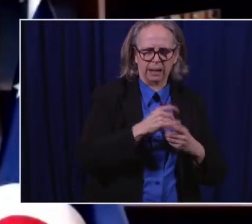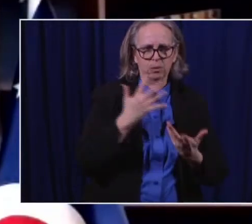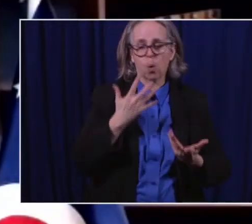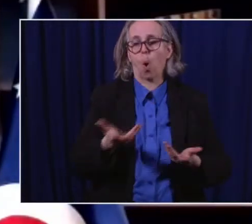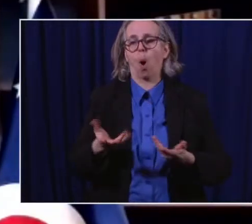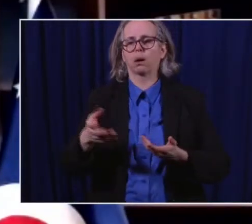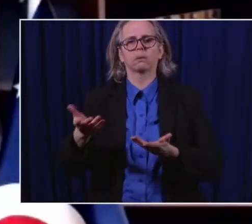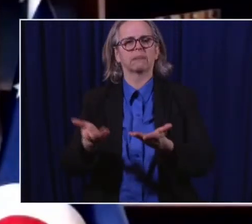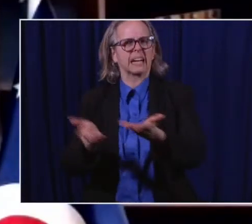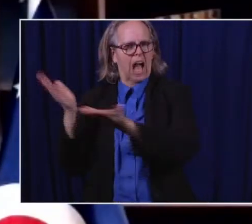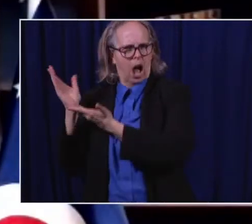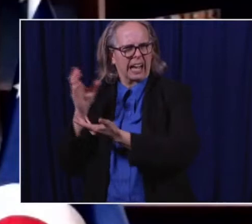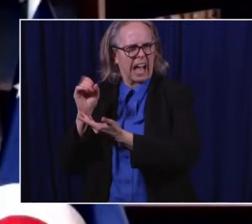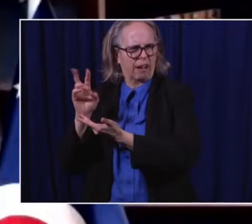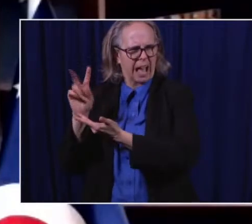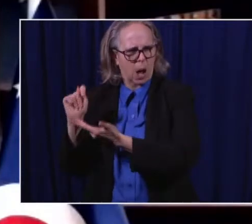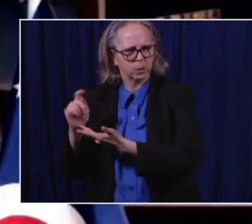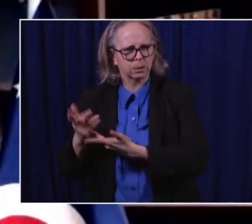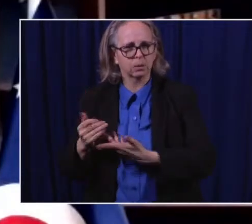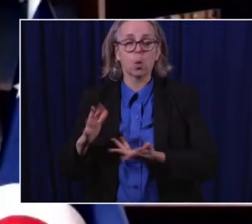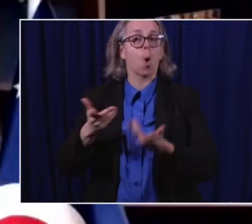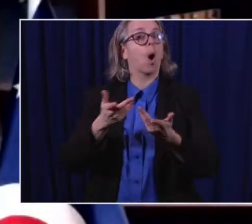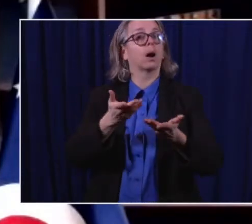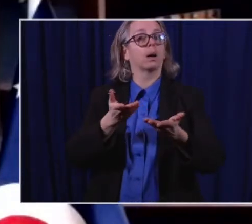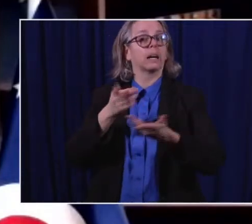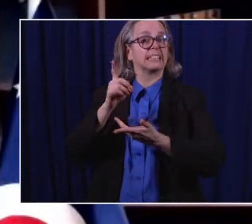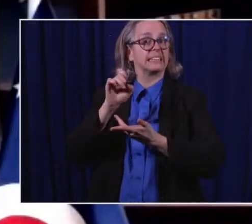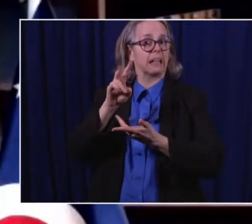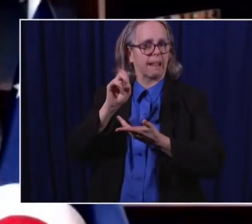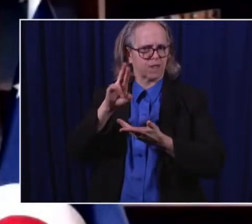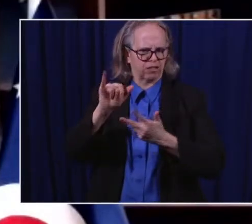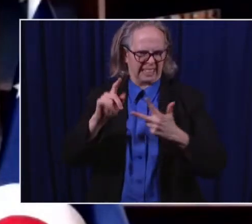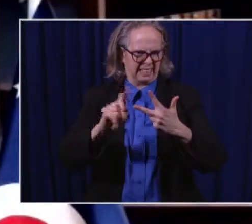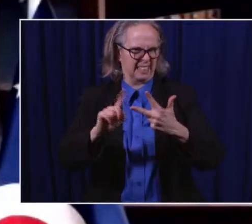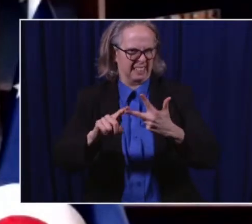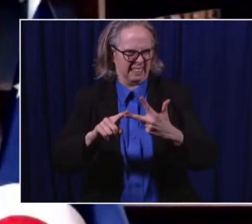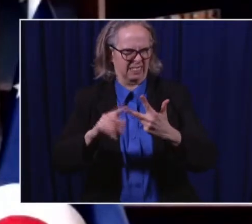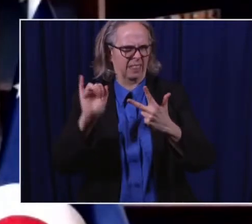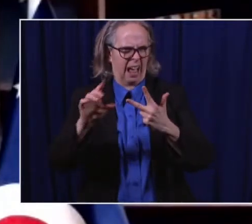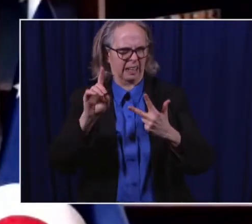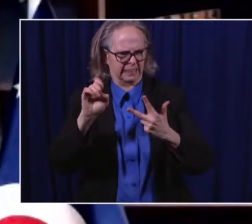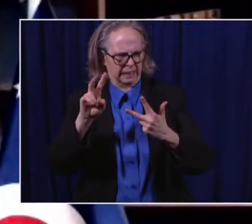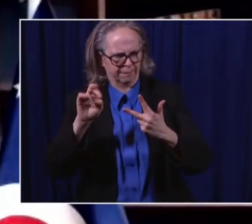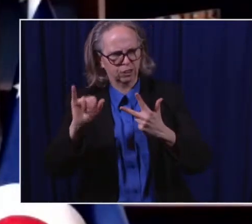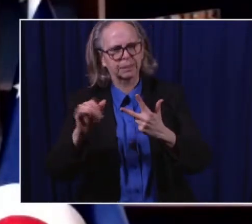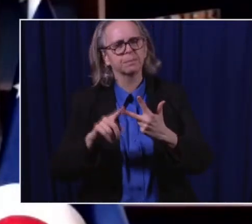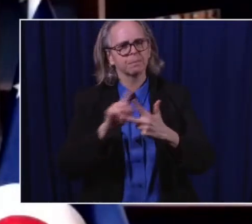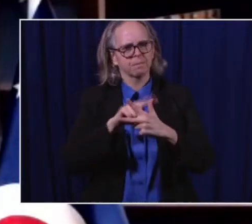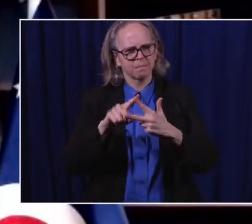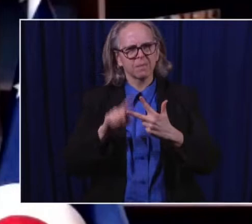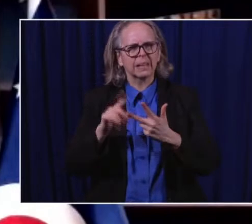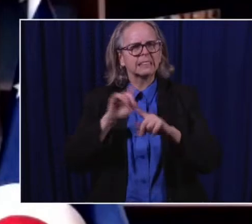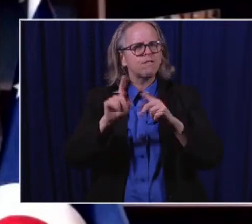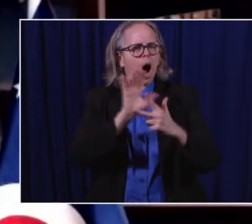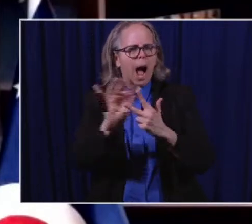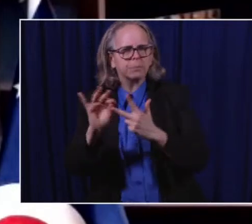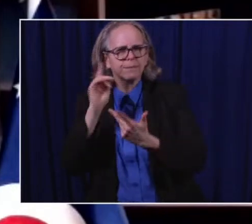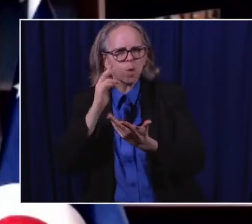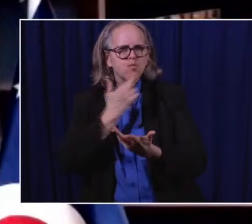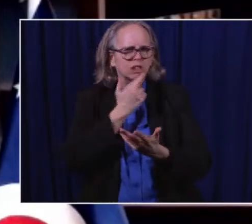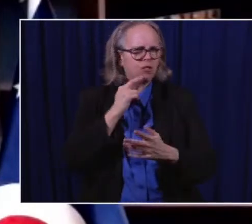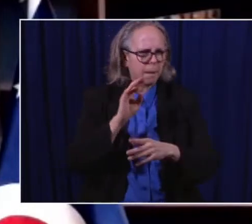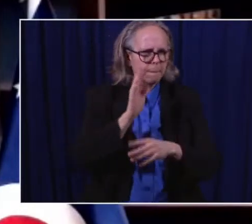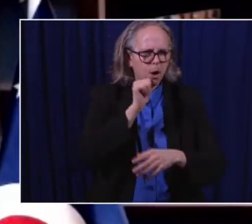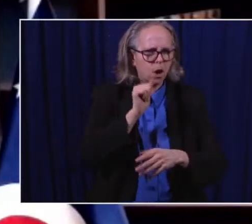they mentioned that I want to highlight today is how we all can look out for their employees, the people who are struggling to